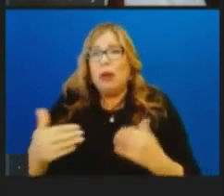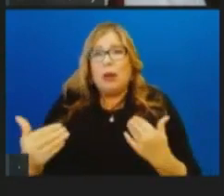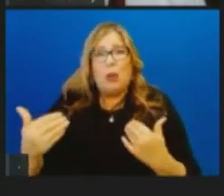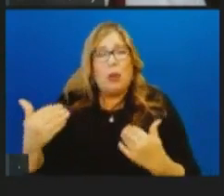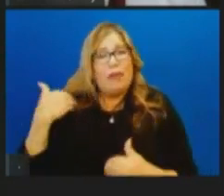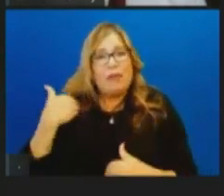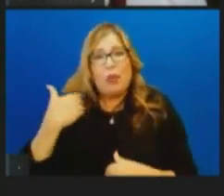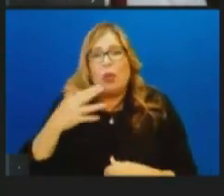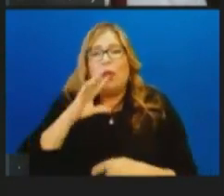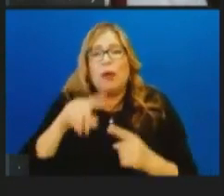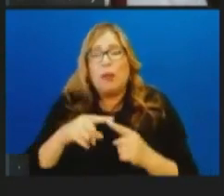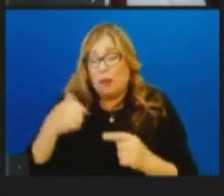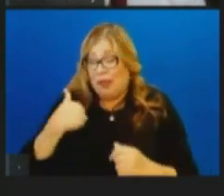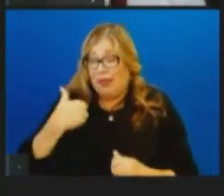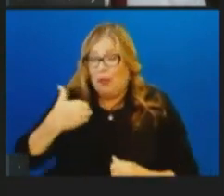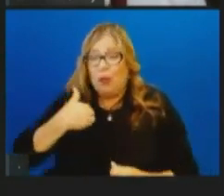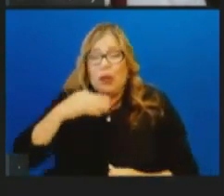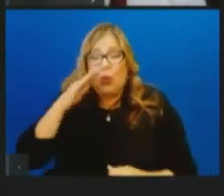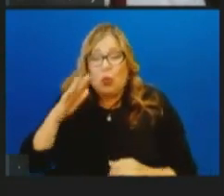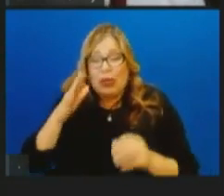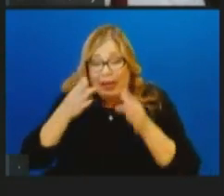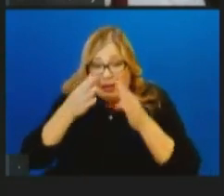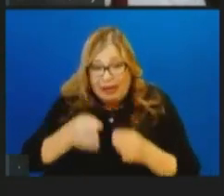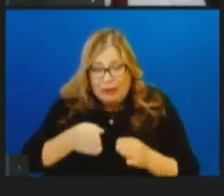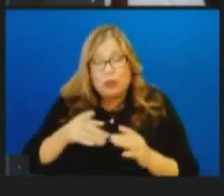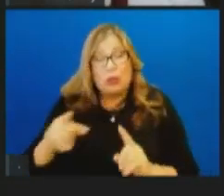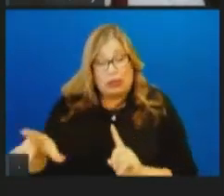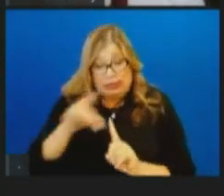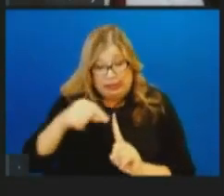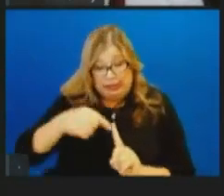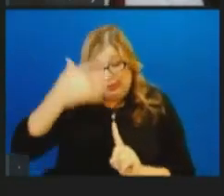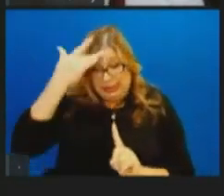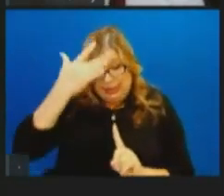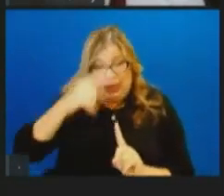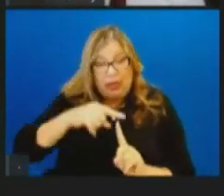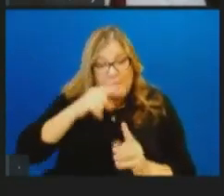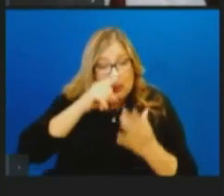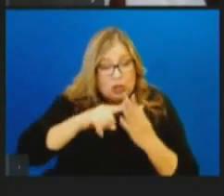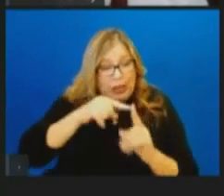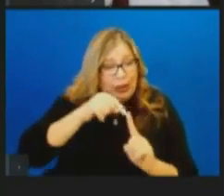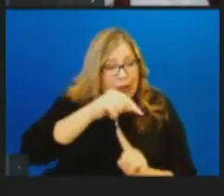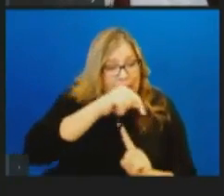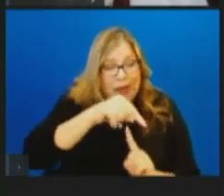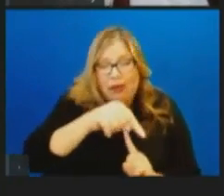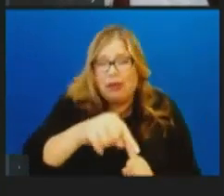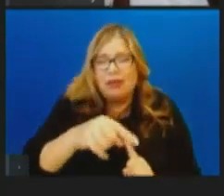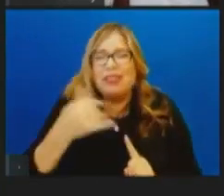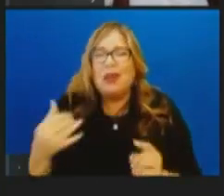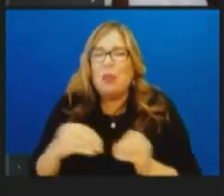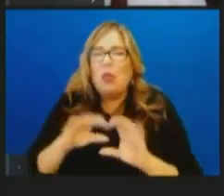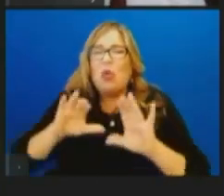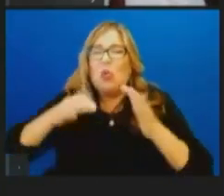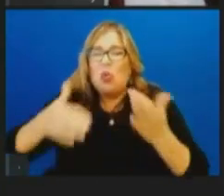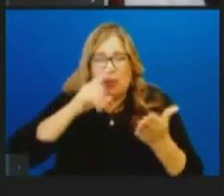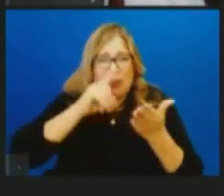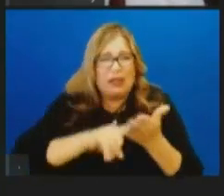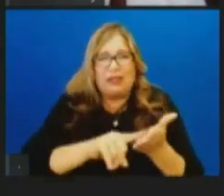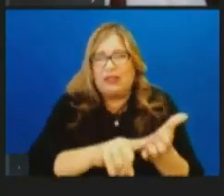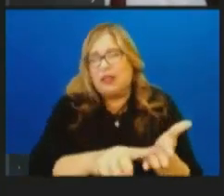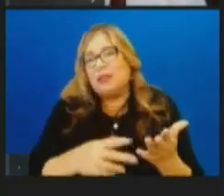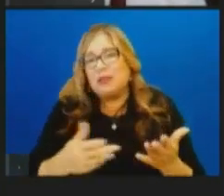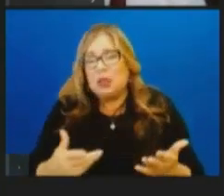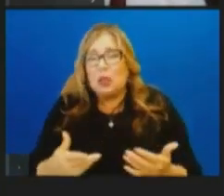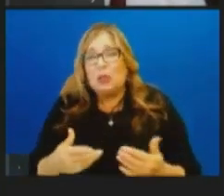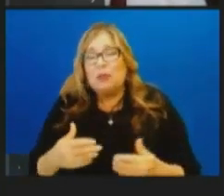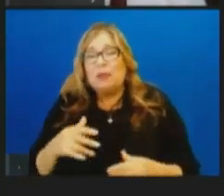individual contact tracing to group contact tracing in some school districts has been important. Not that this is the only place where we